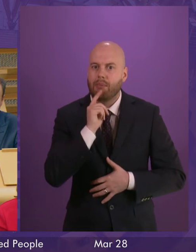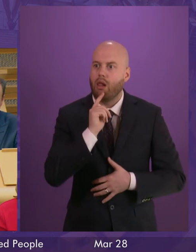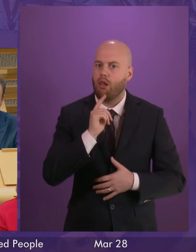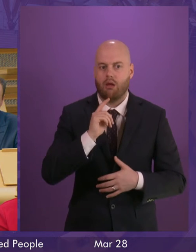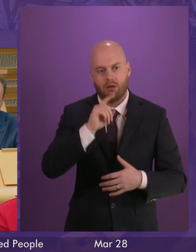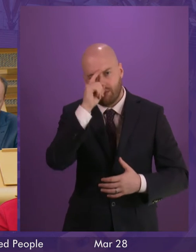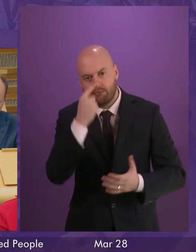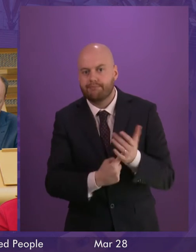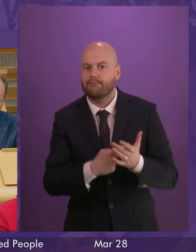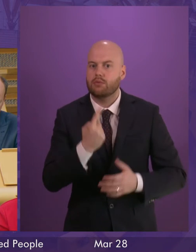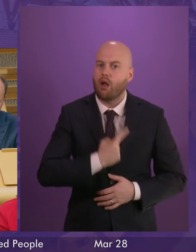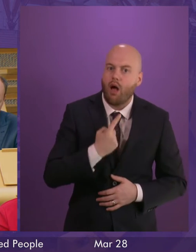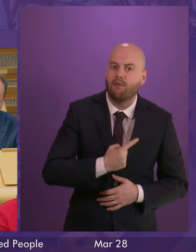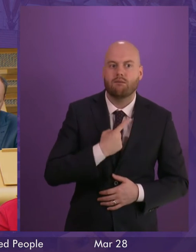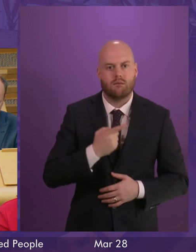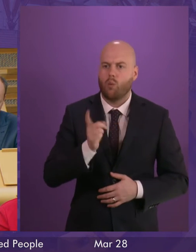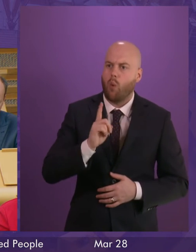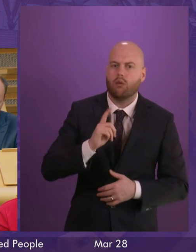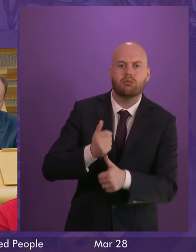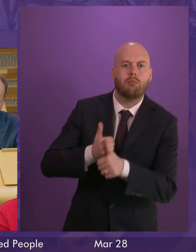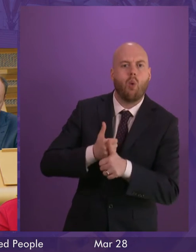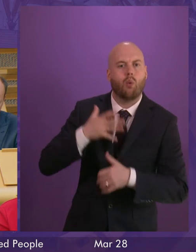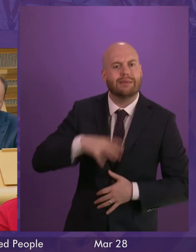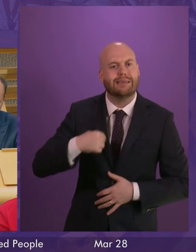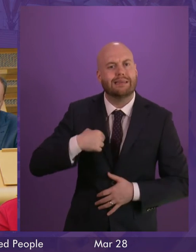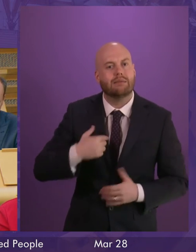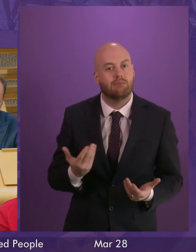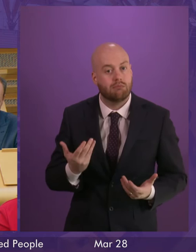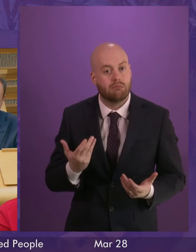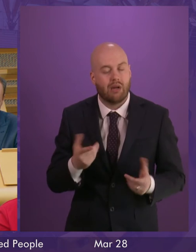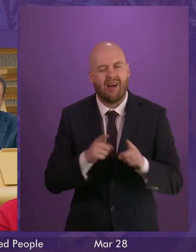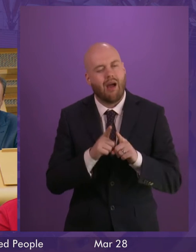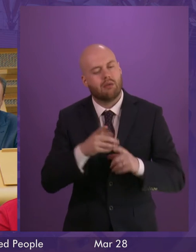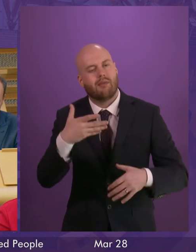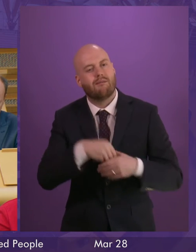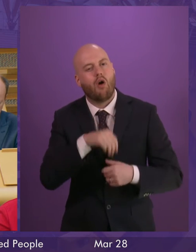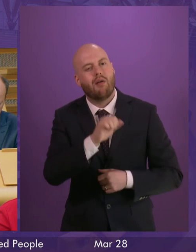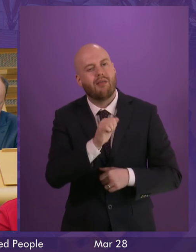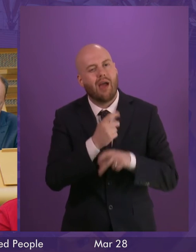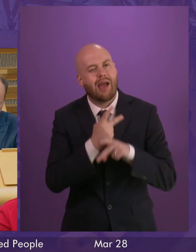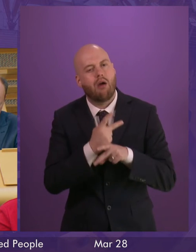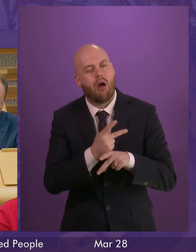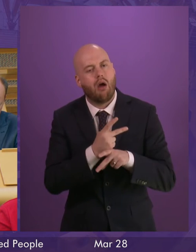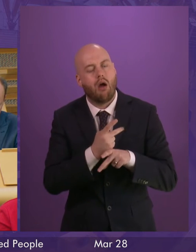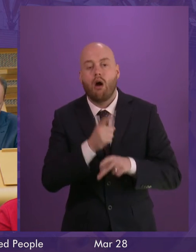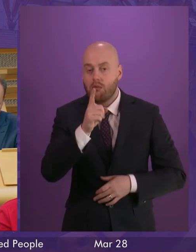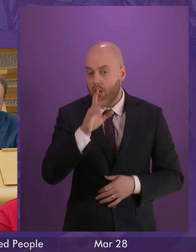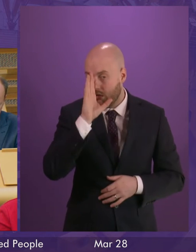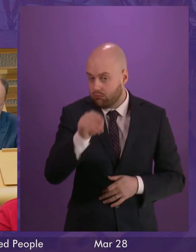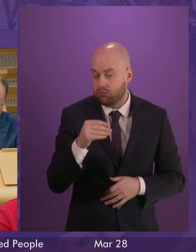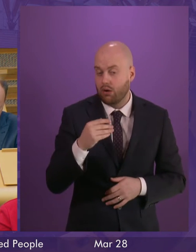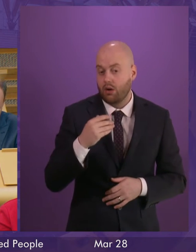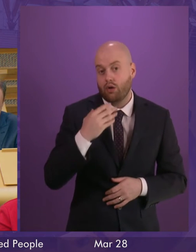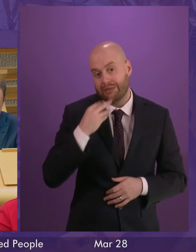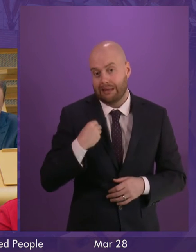on what their support looks like and how it is delivered. Yet at the SDS conference held in Stirling a couple of weeks ago,